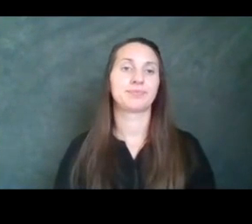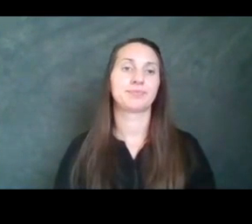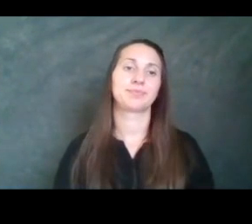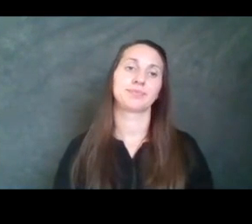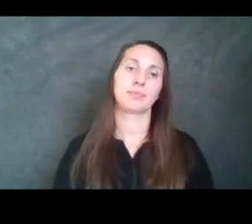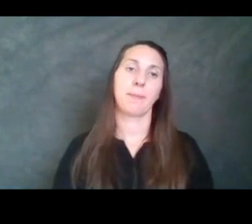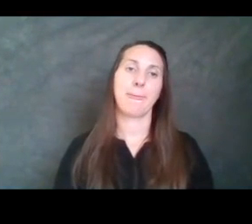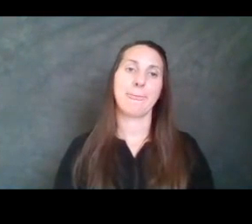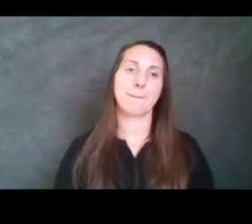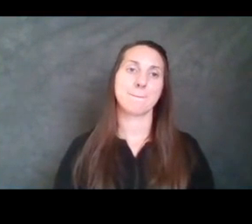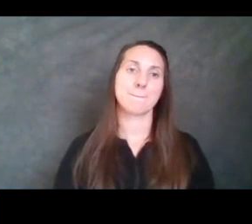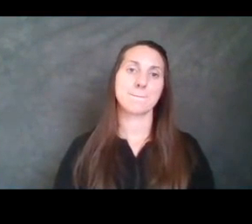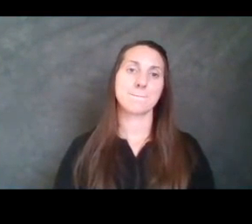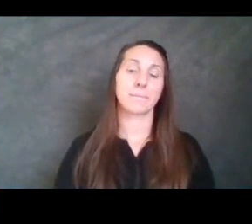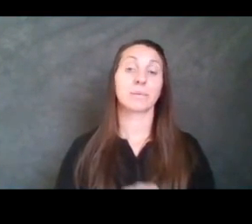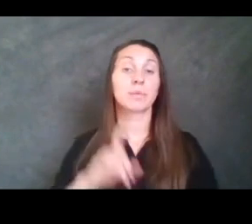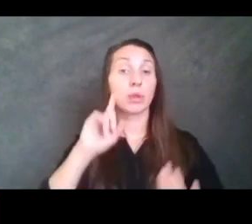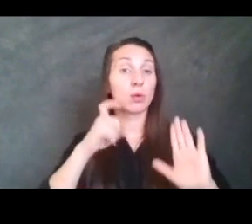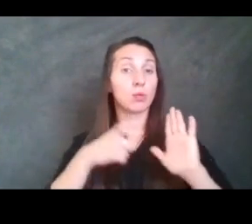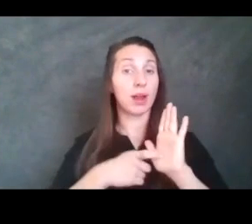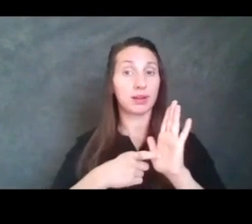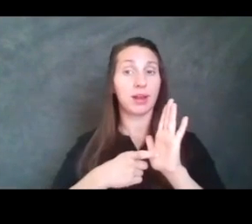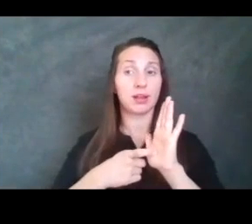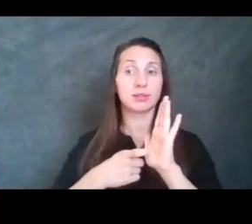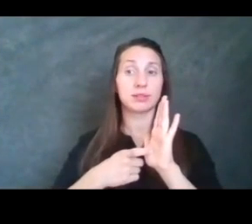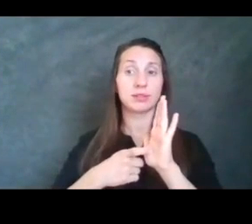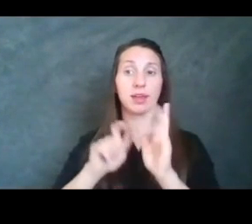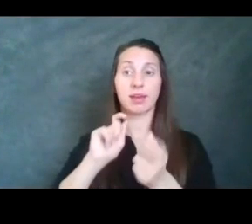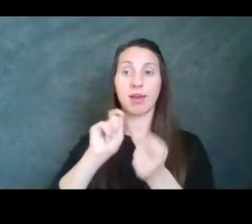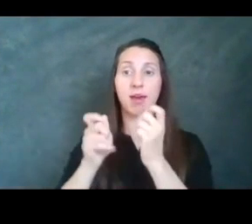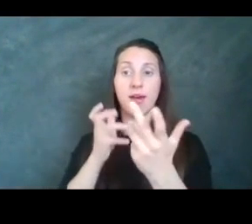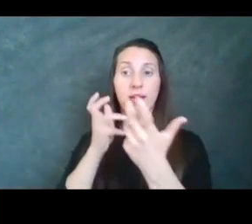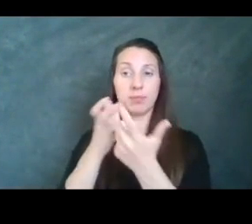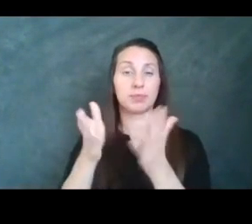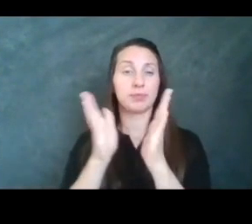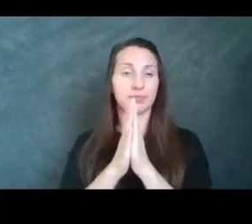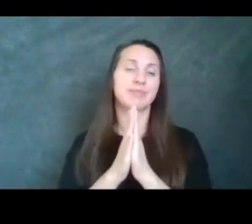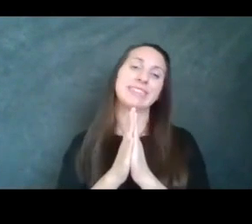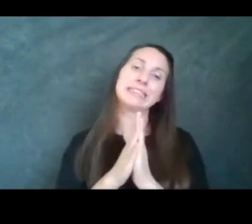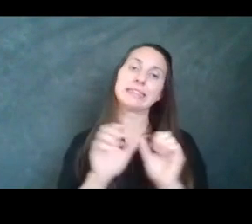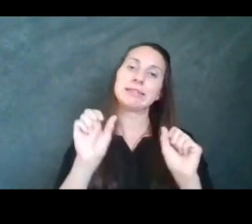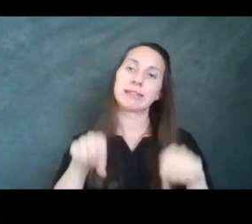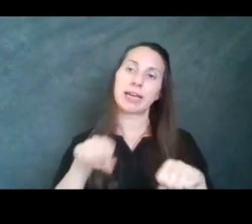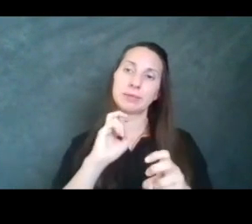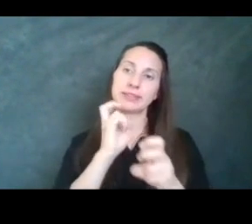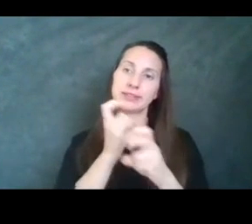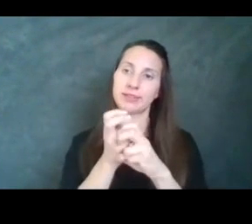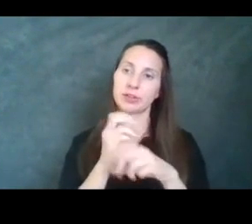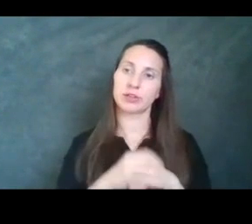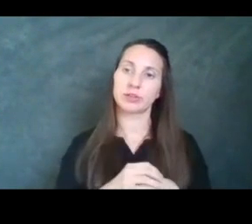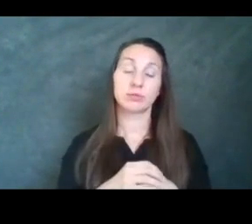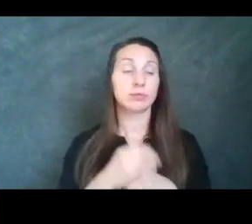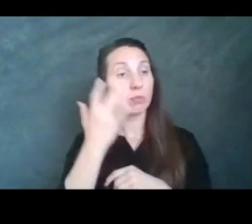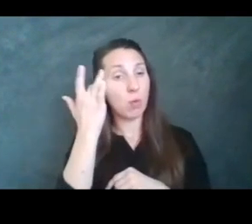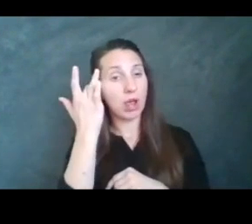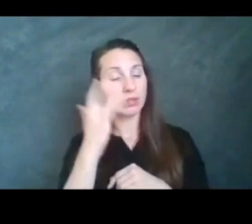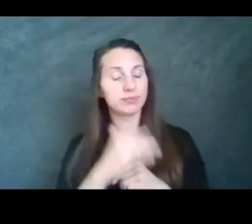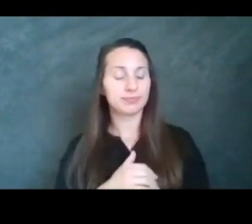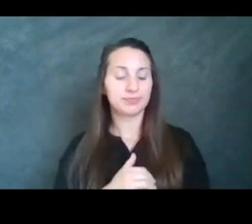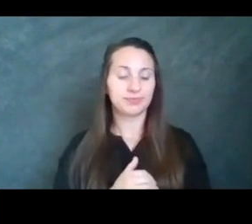So recognizing an accommodation request can be difficult, particularly because